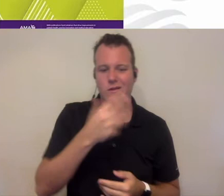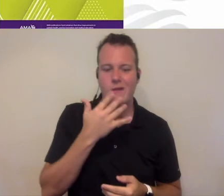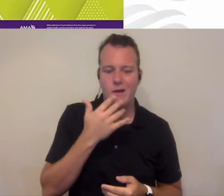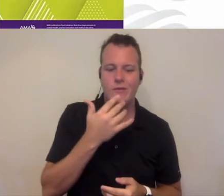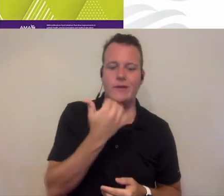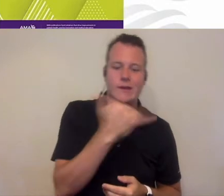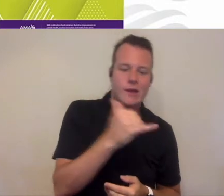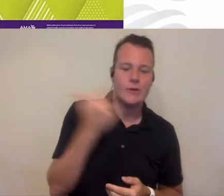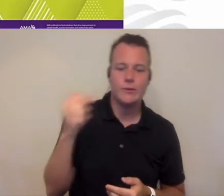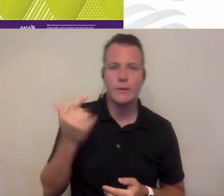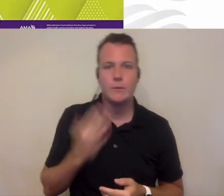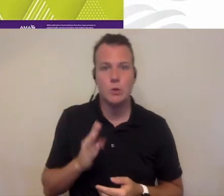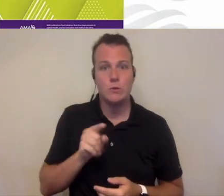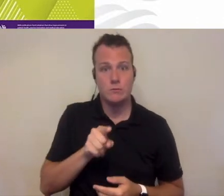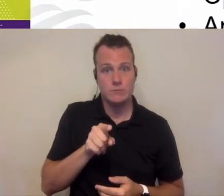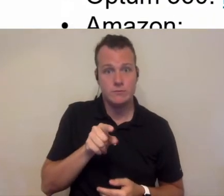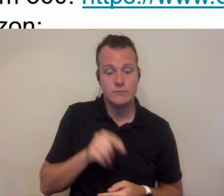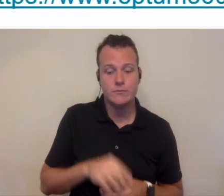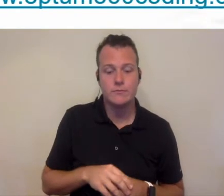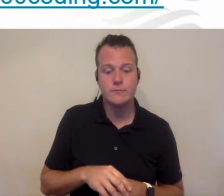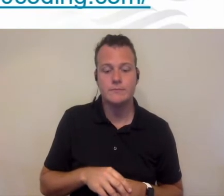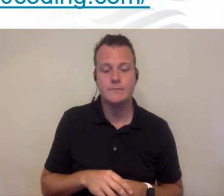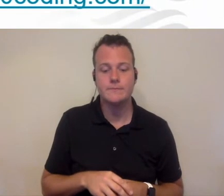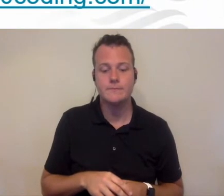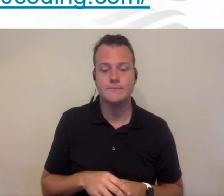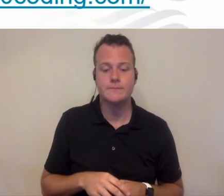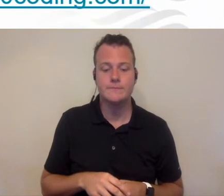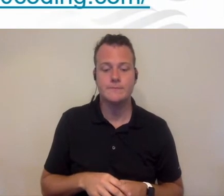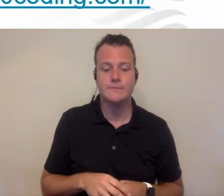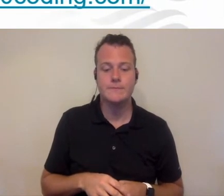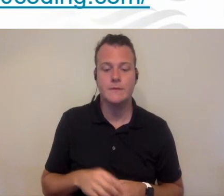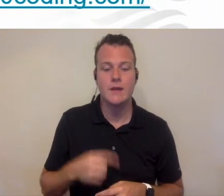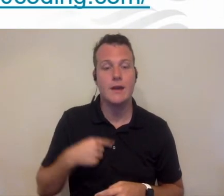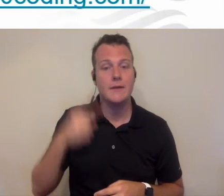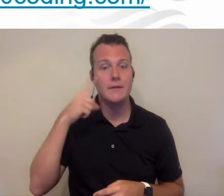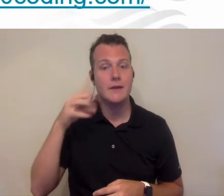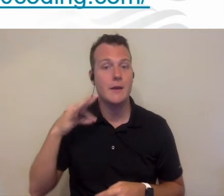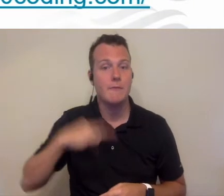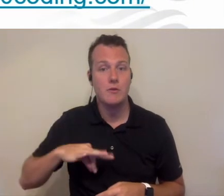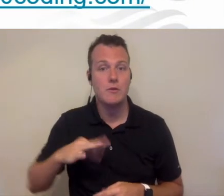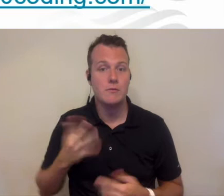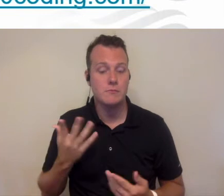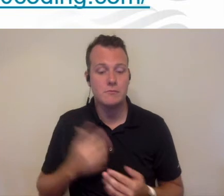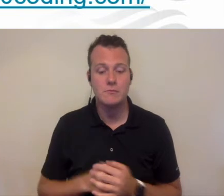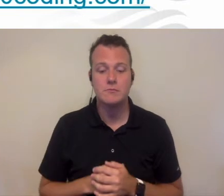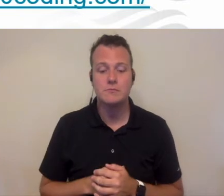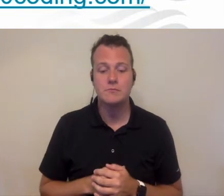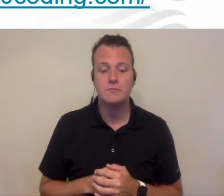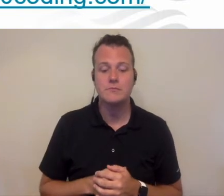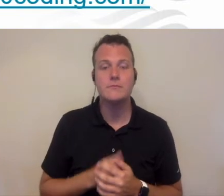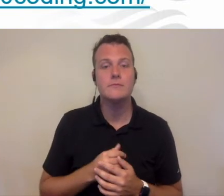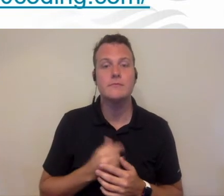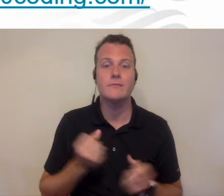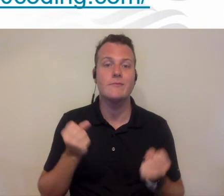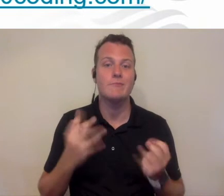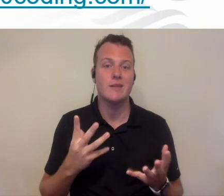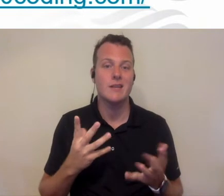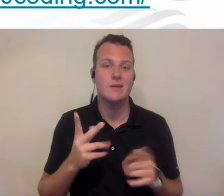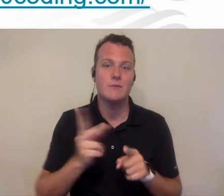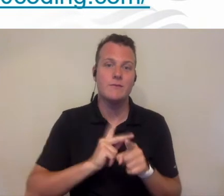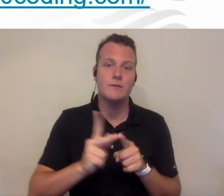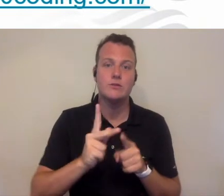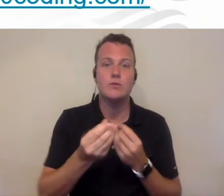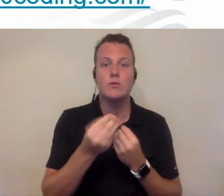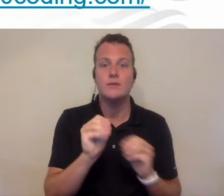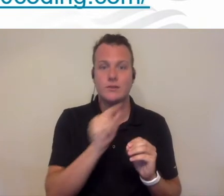see there are for offices. So I think that's helpful if you, many of the professional